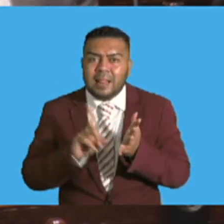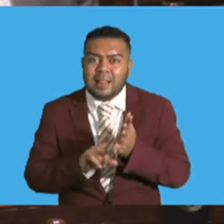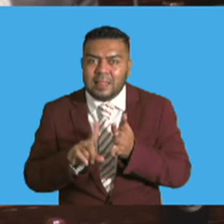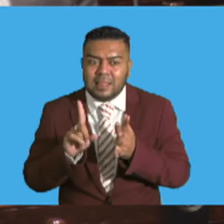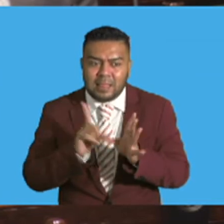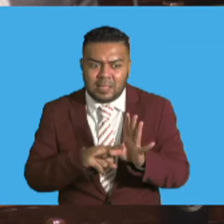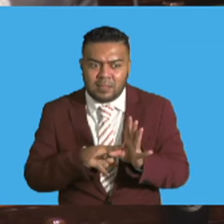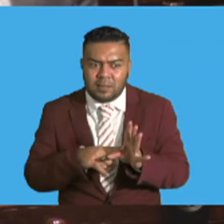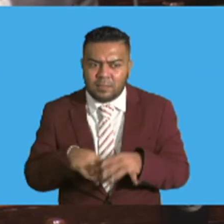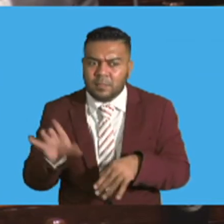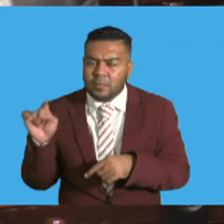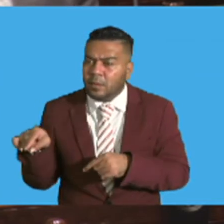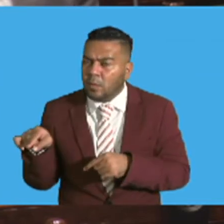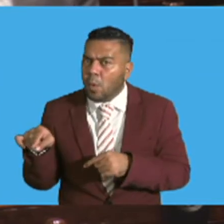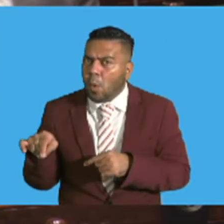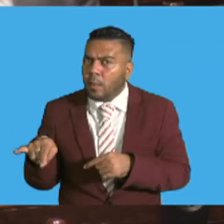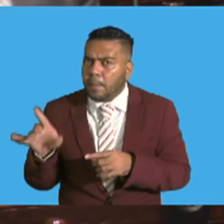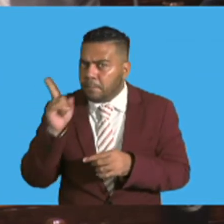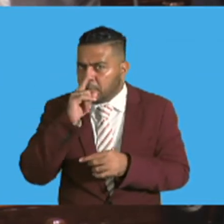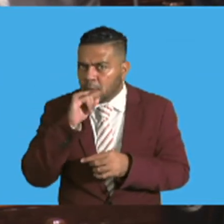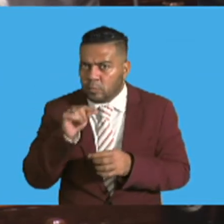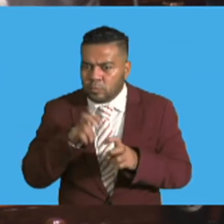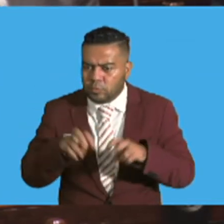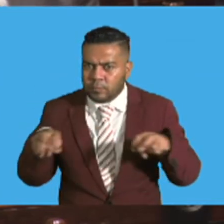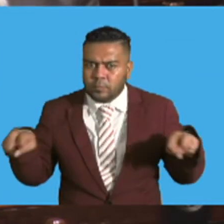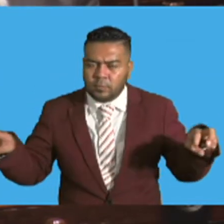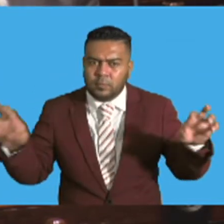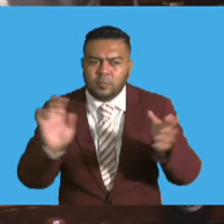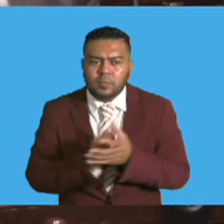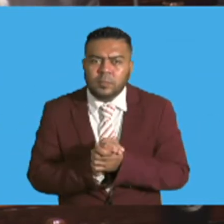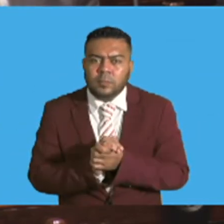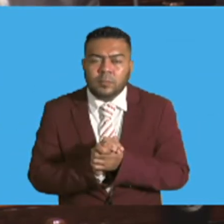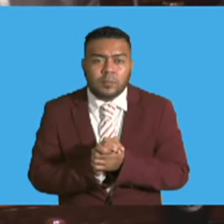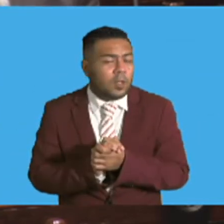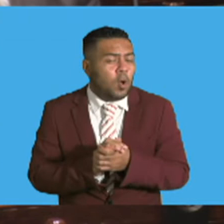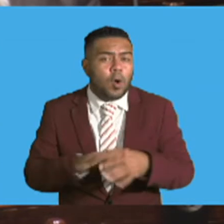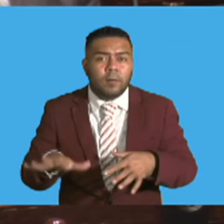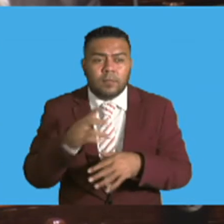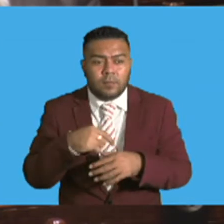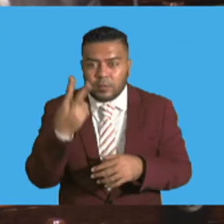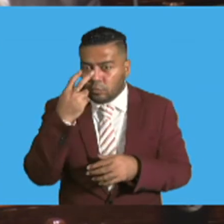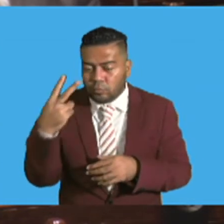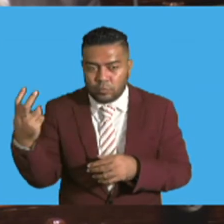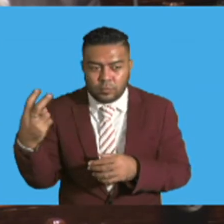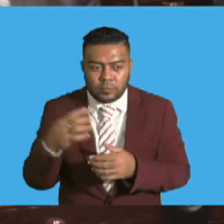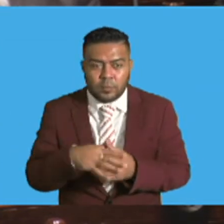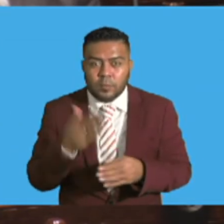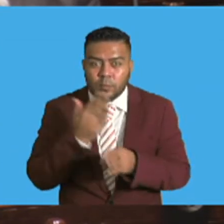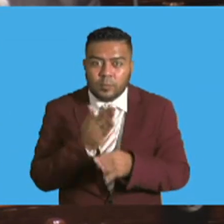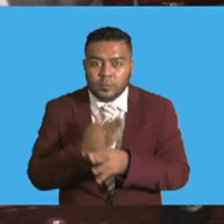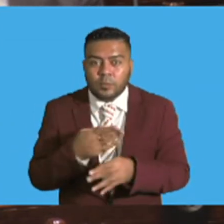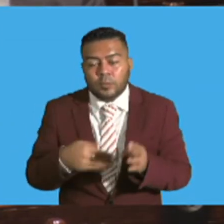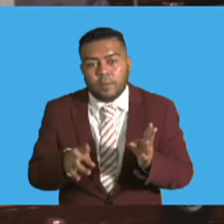The backpacker places, the people who do these ancillary, what we call ancillary tourism operators, taking people on tracks, walking through